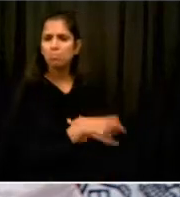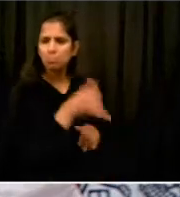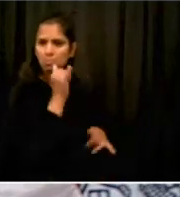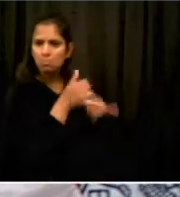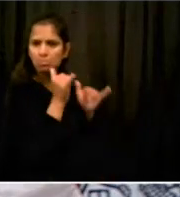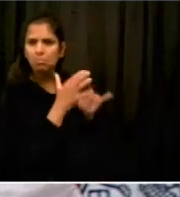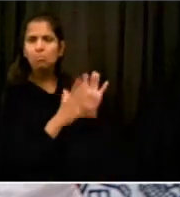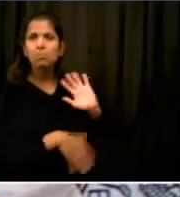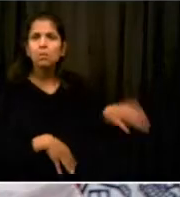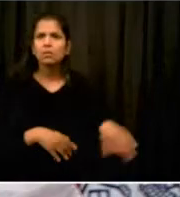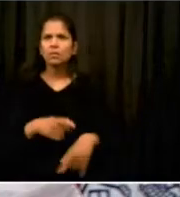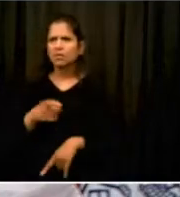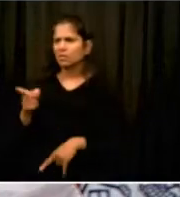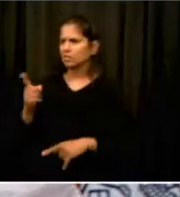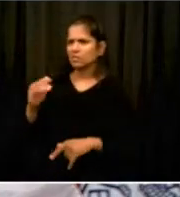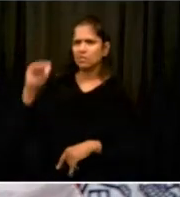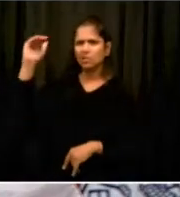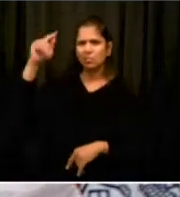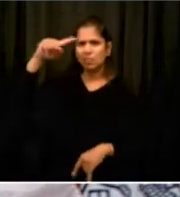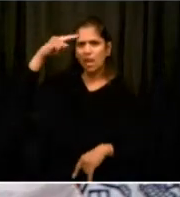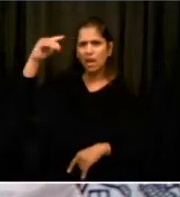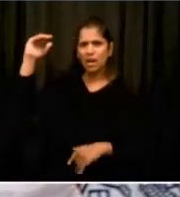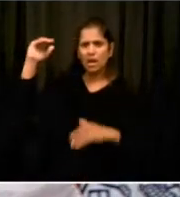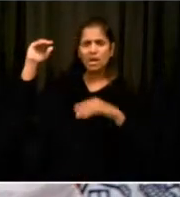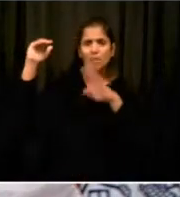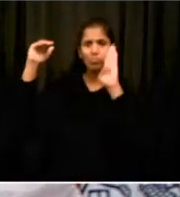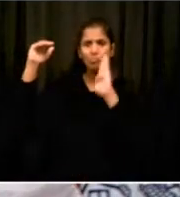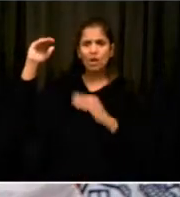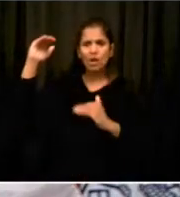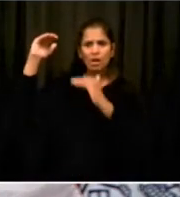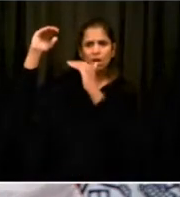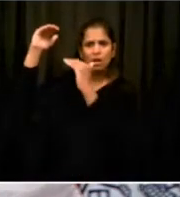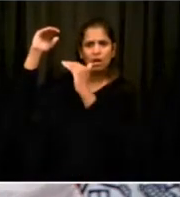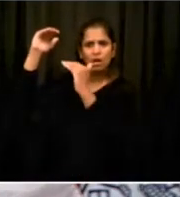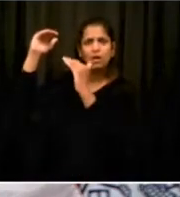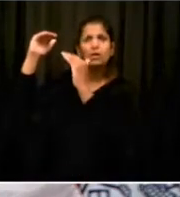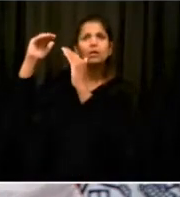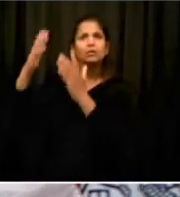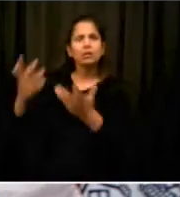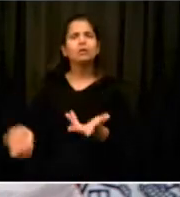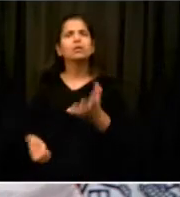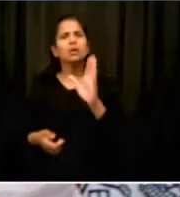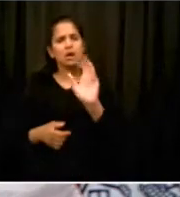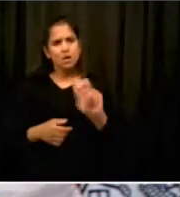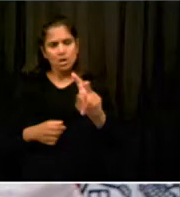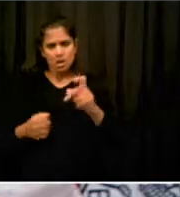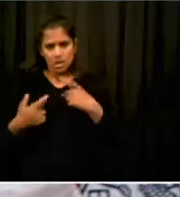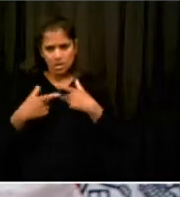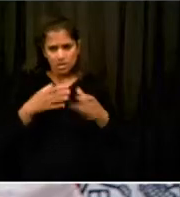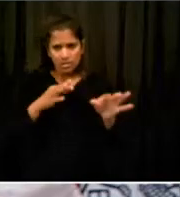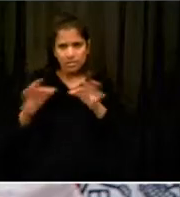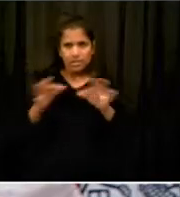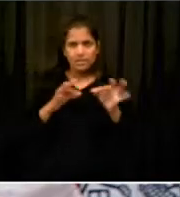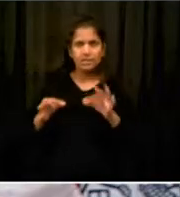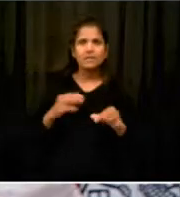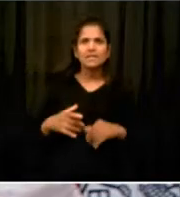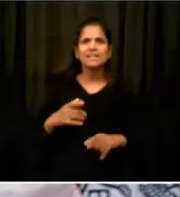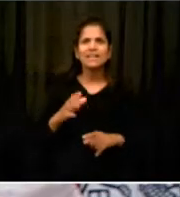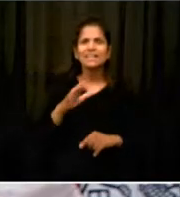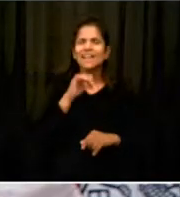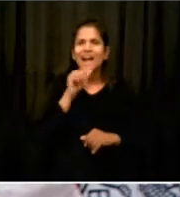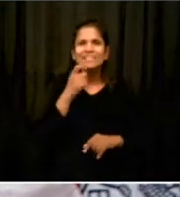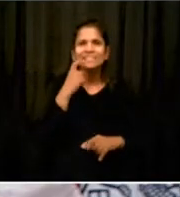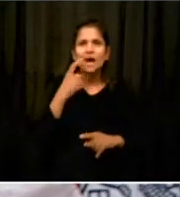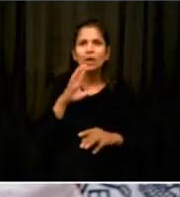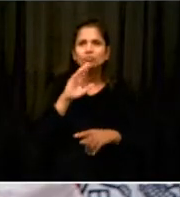through a very difficult aberrant period in the last 5 months, but let's just take the bigger perspective of 7 years, consistent reduction in the use